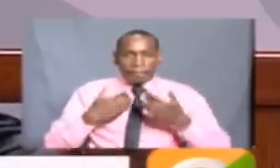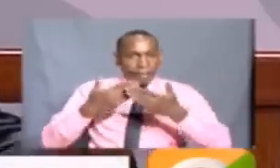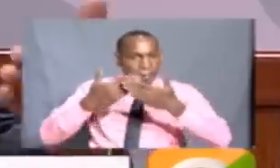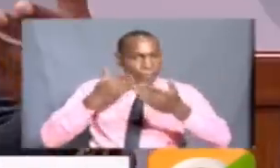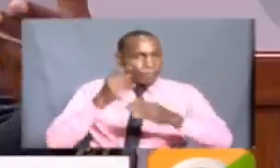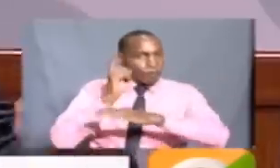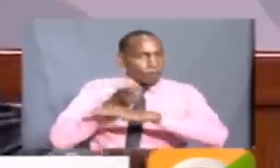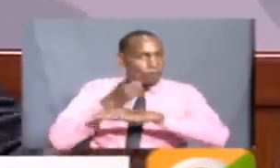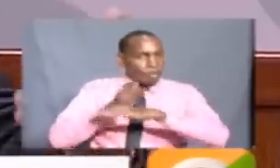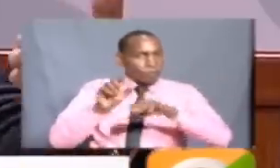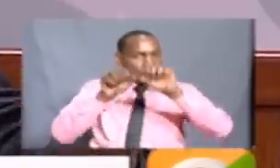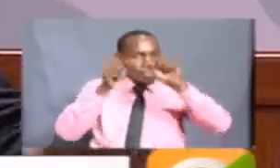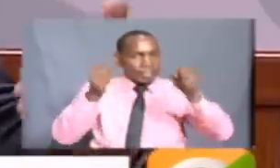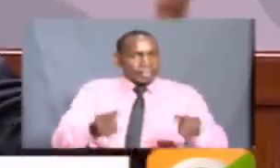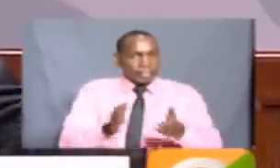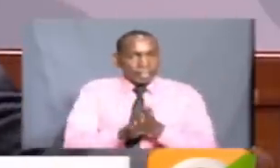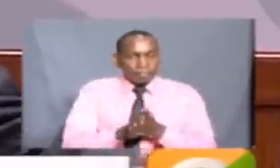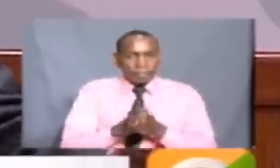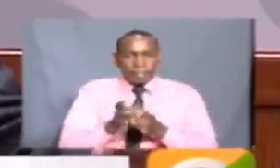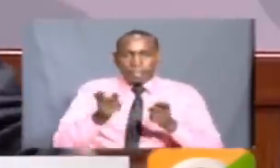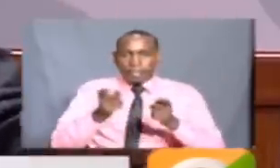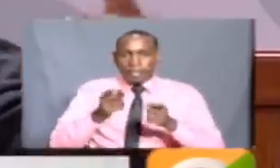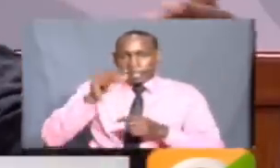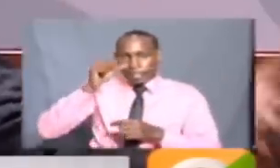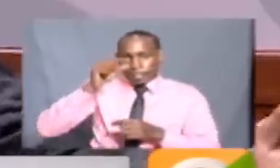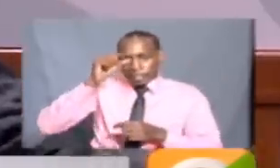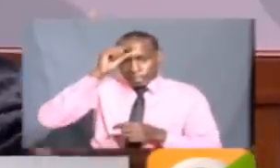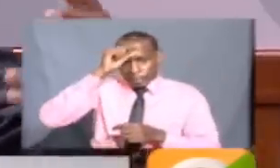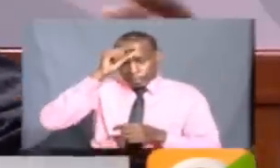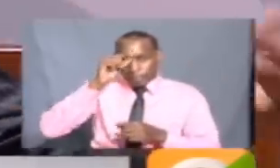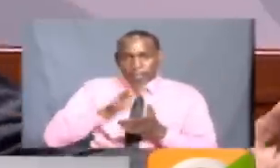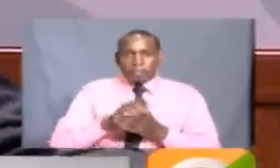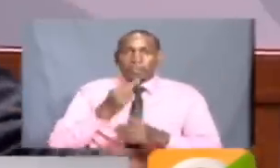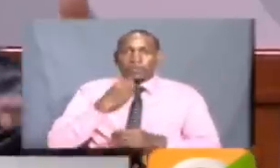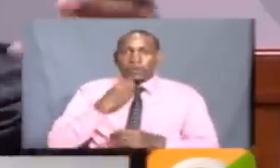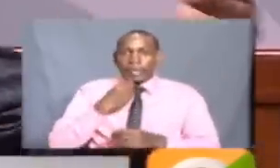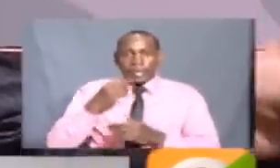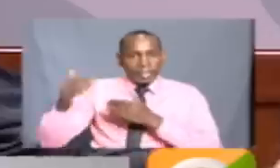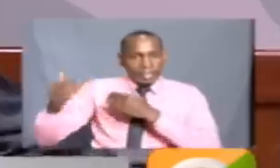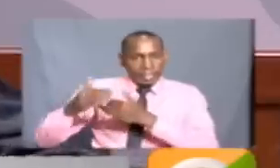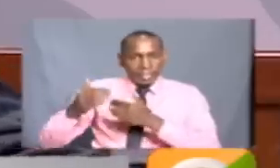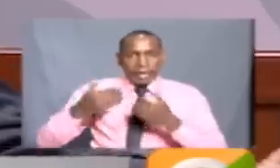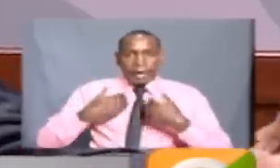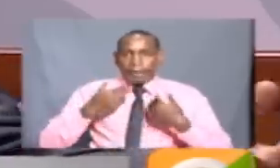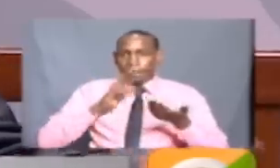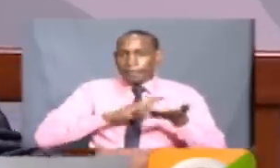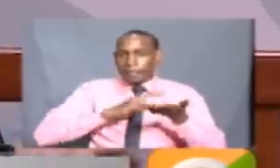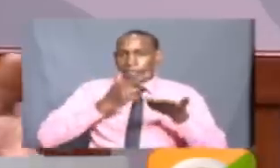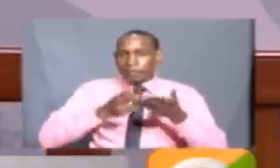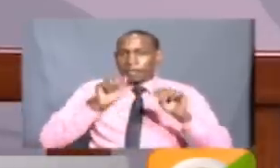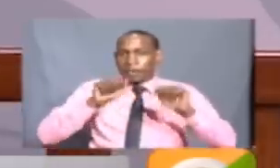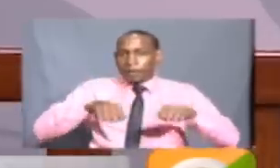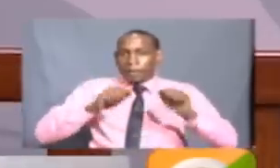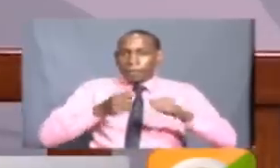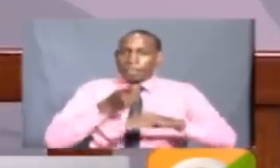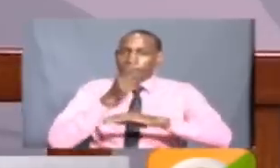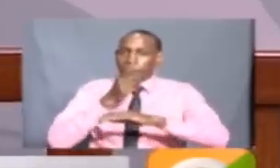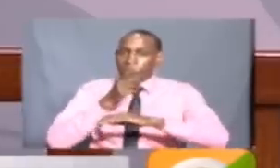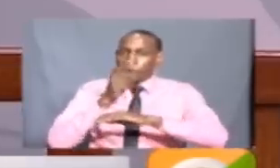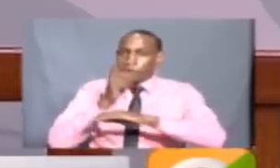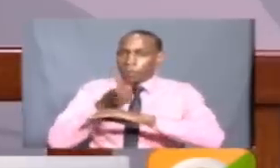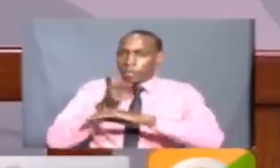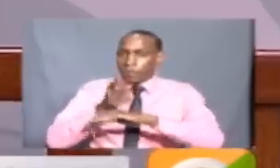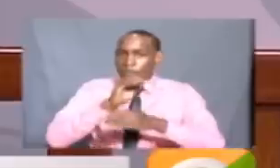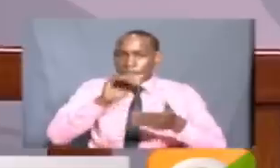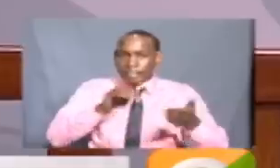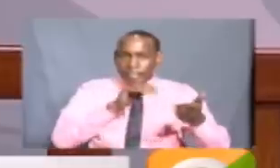that the administration in Turkana, because it is nearer, it's executive, it has resources, is capable of warning the center